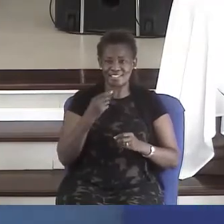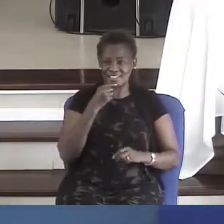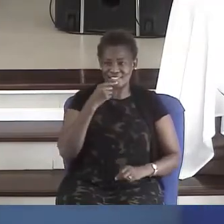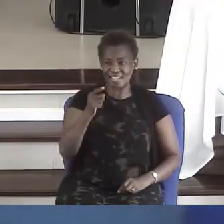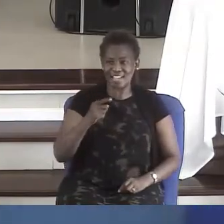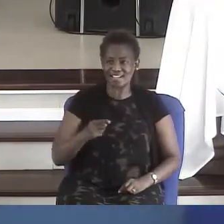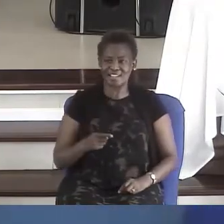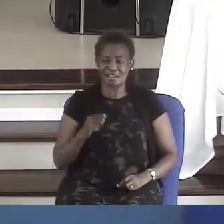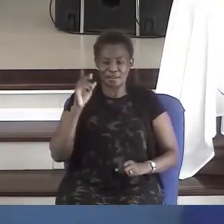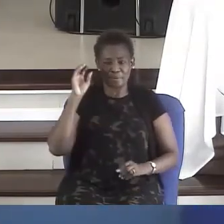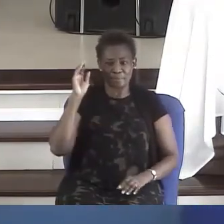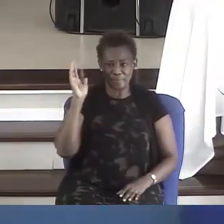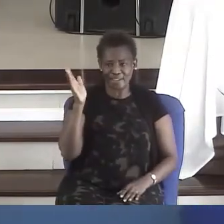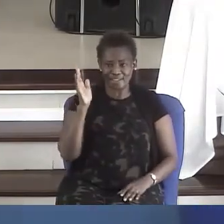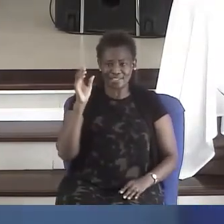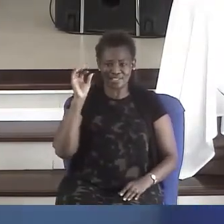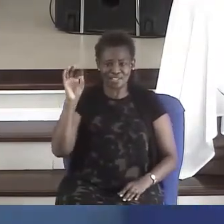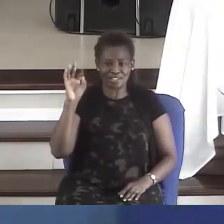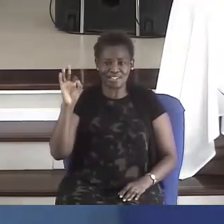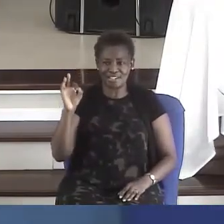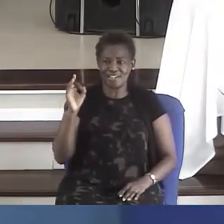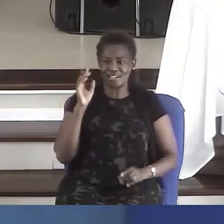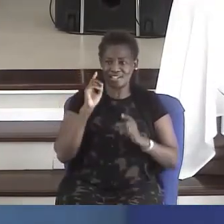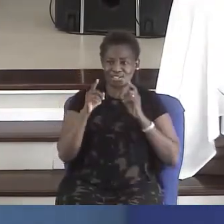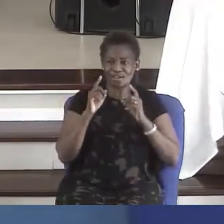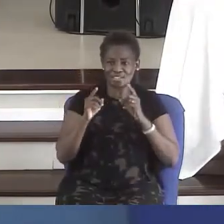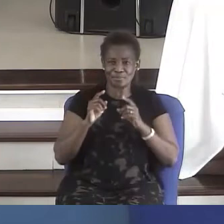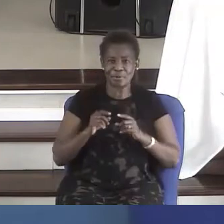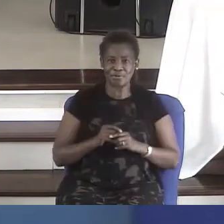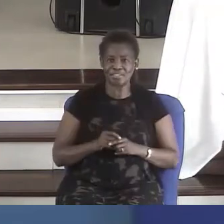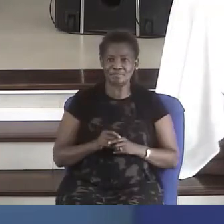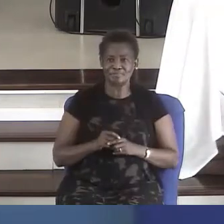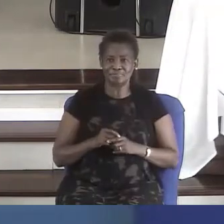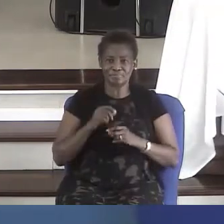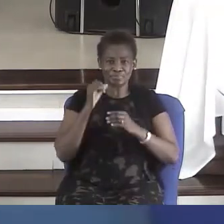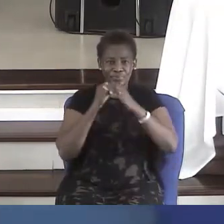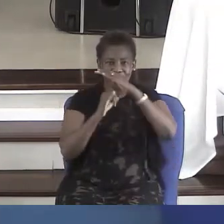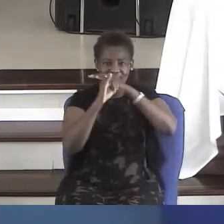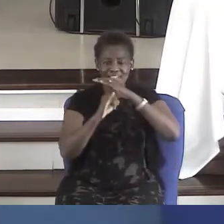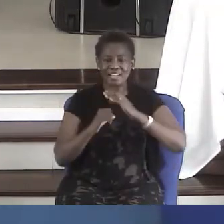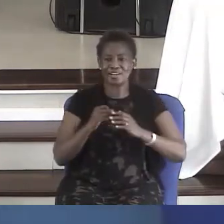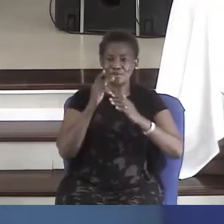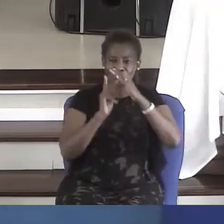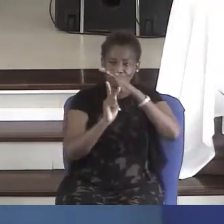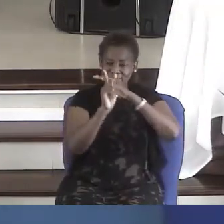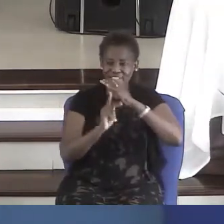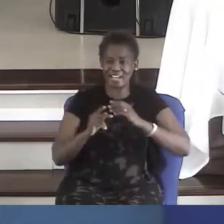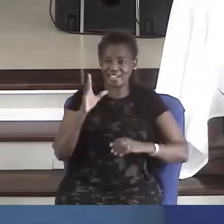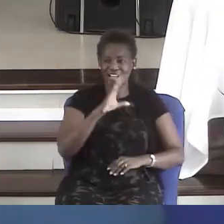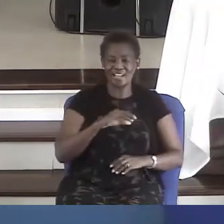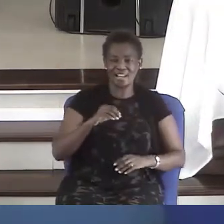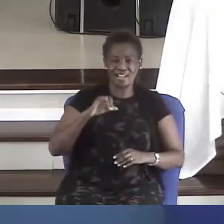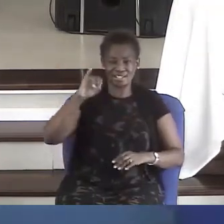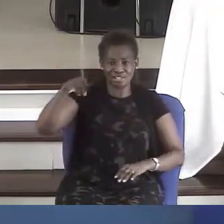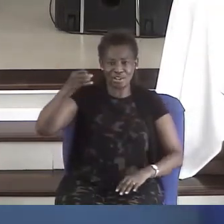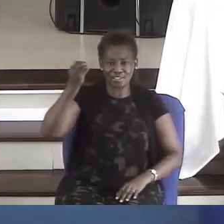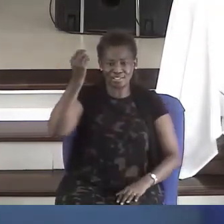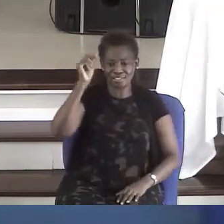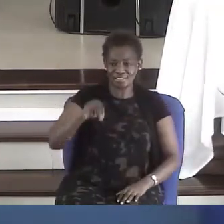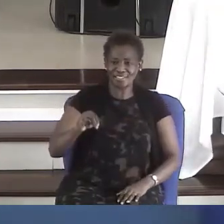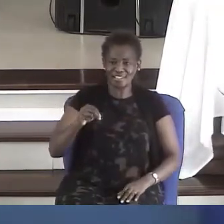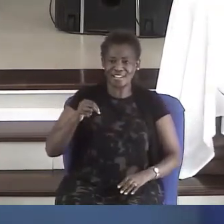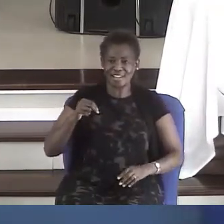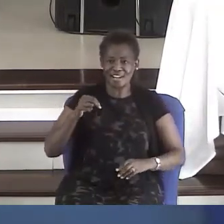well, he prophesied. And John actually announced, meaning that this is here, what Isaiah prophesied about, some of the